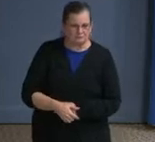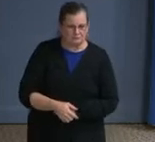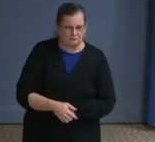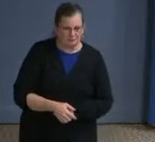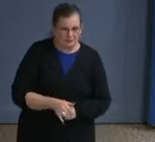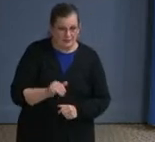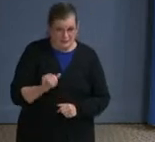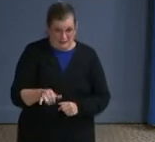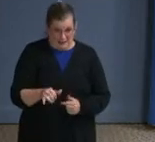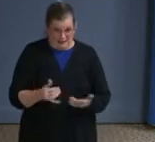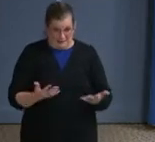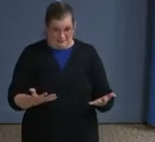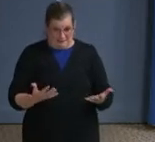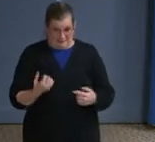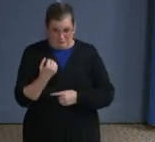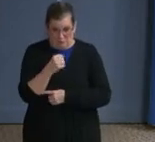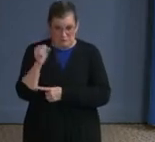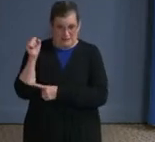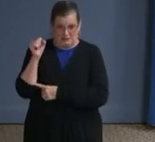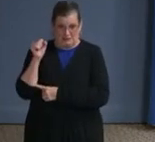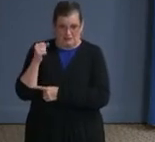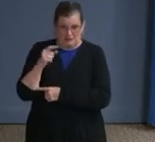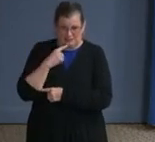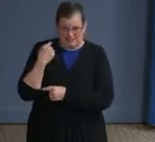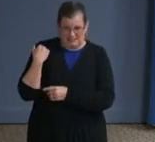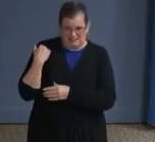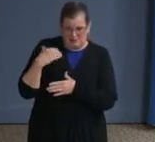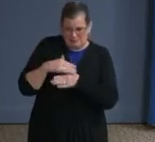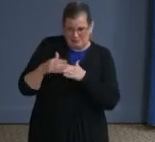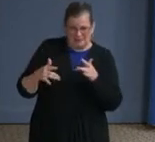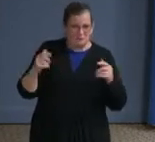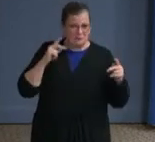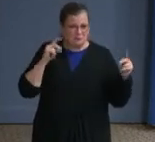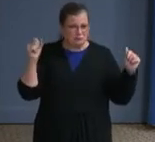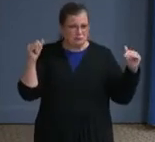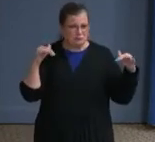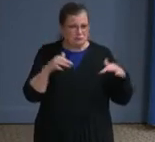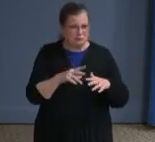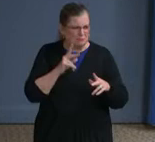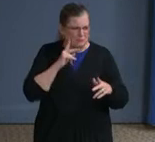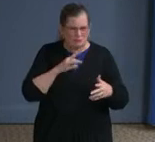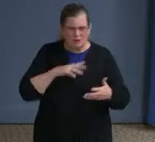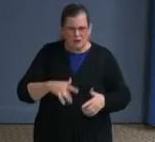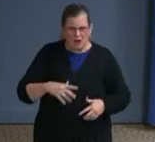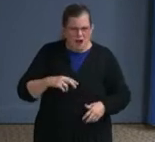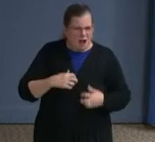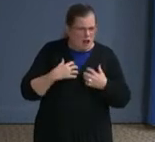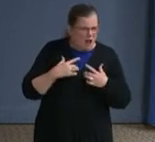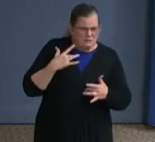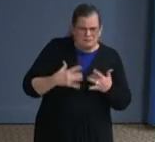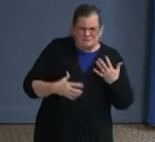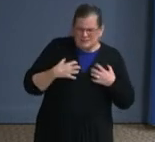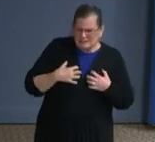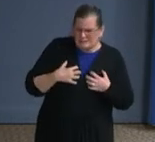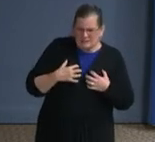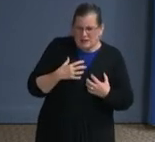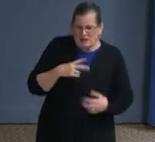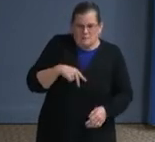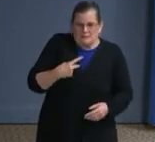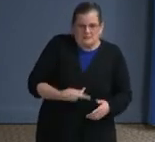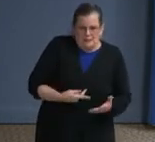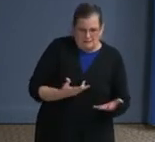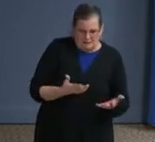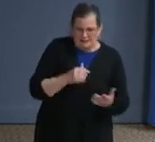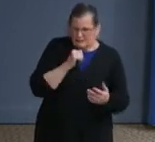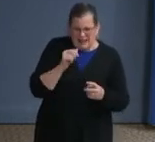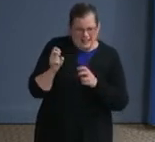district government. They were upset about national issues. And it was I'll say,